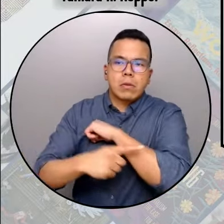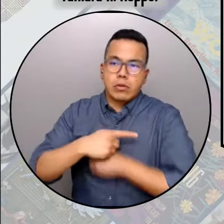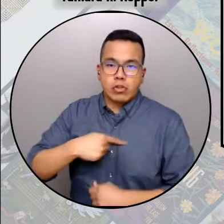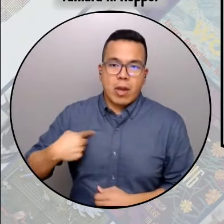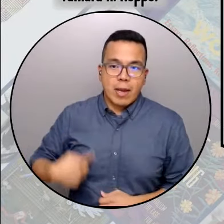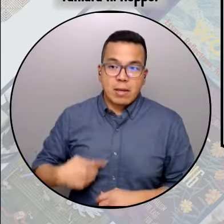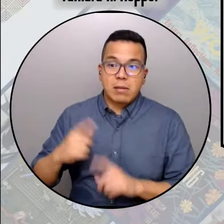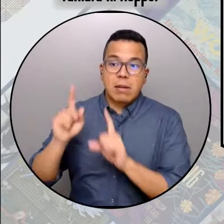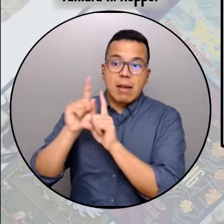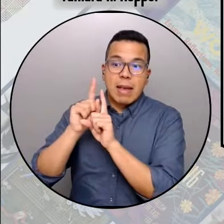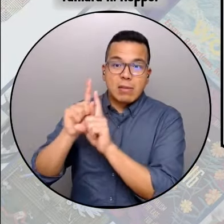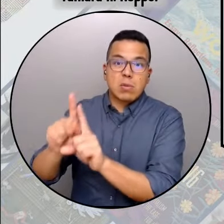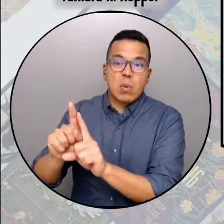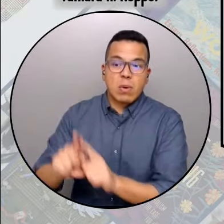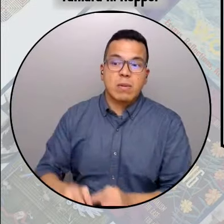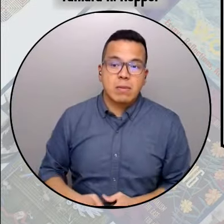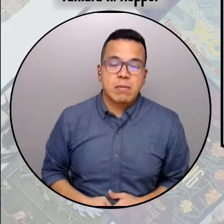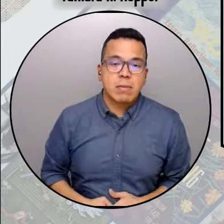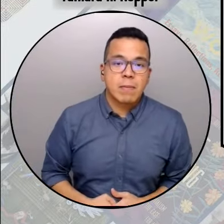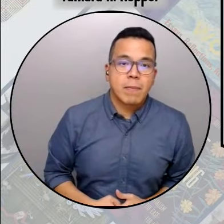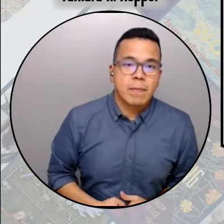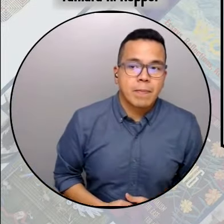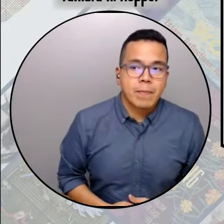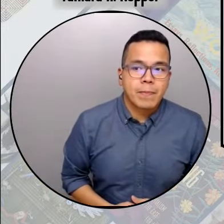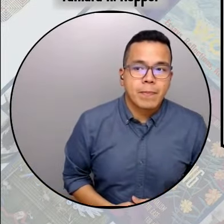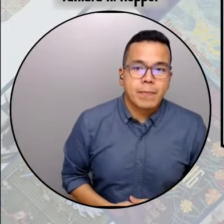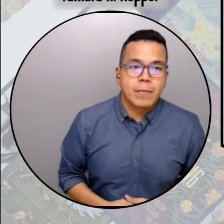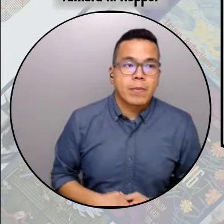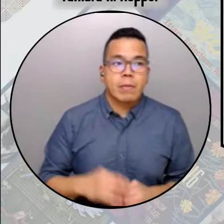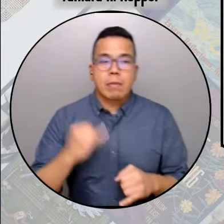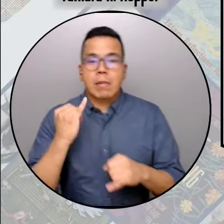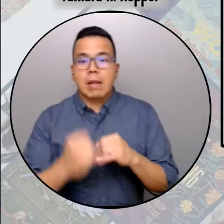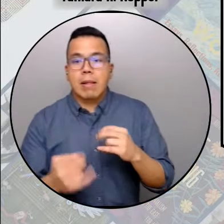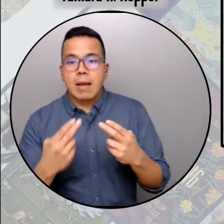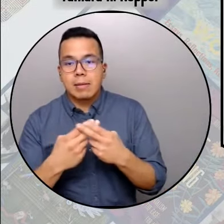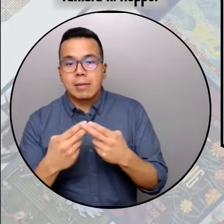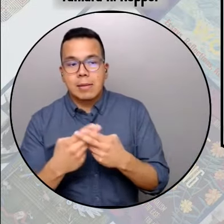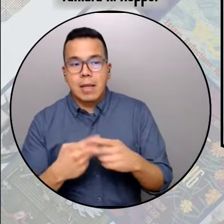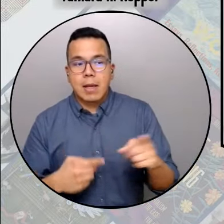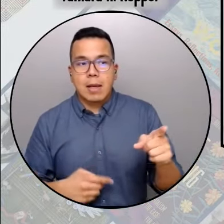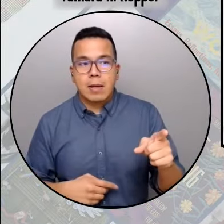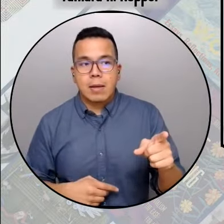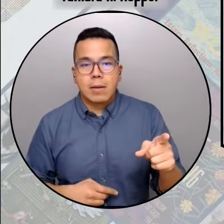so forth if they're deported, okay? So the last slide here